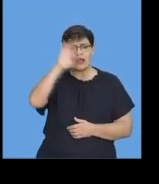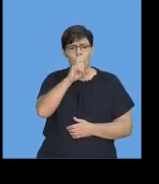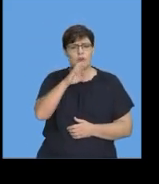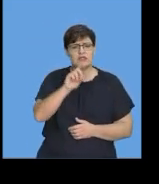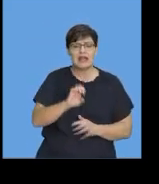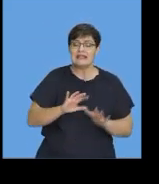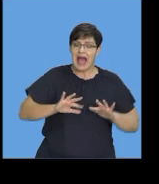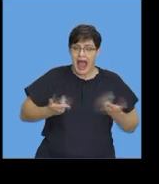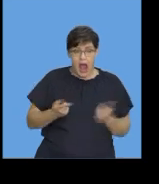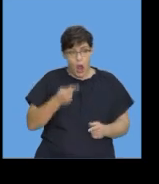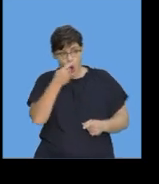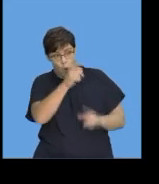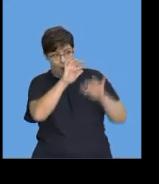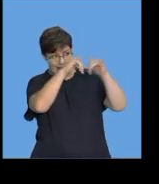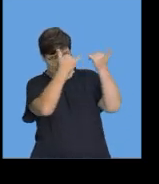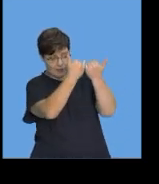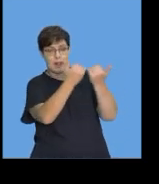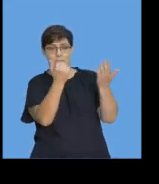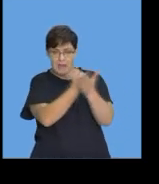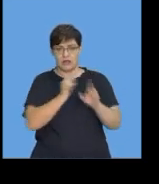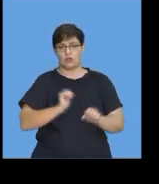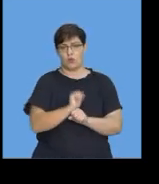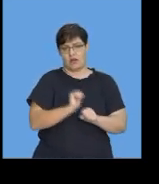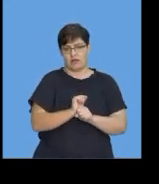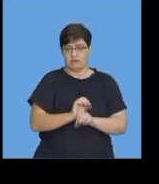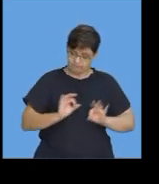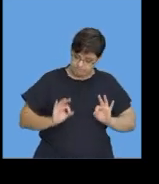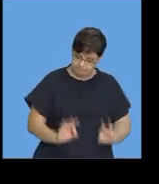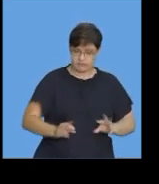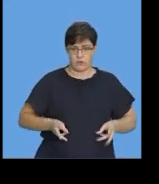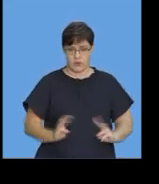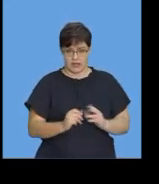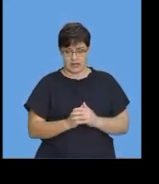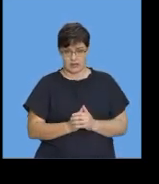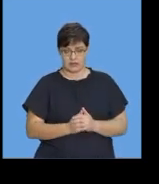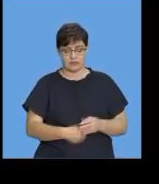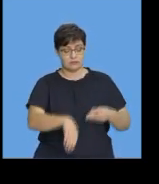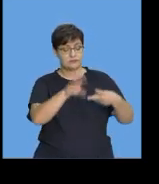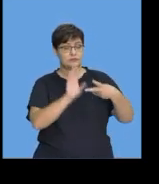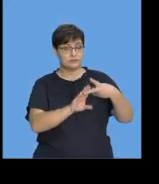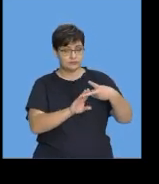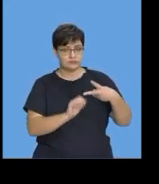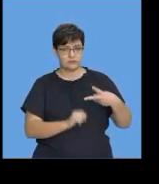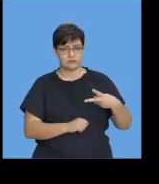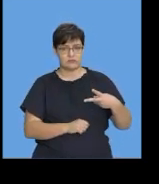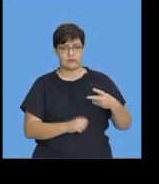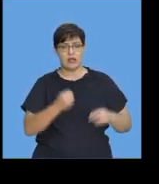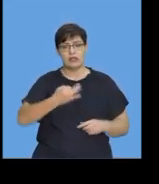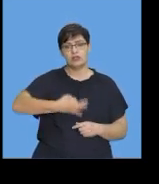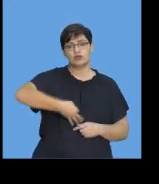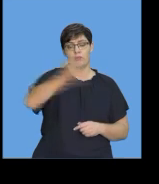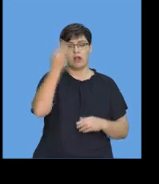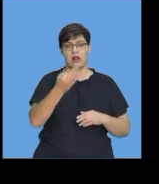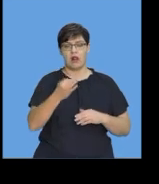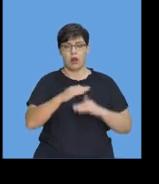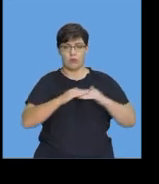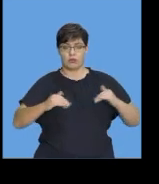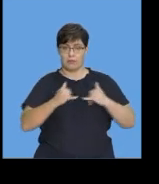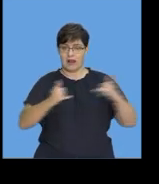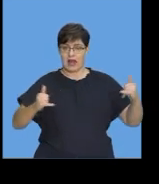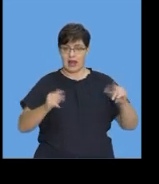with how companies are expected to operate in an ethical way, right? The next one is your triple bottom